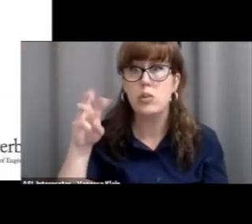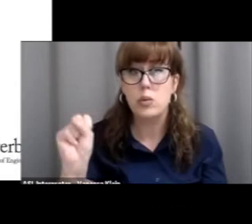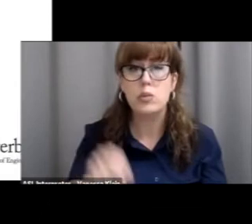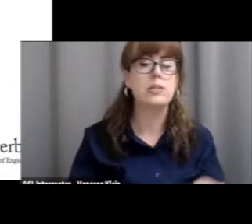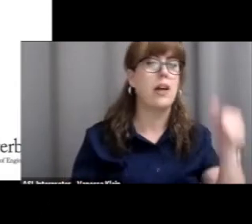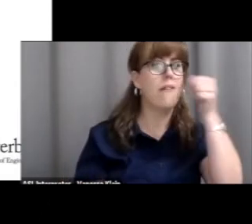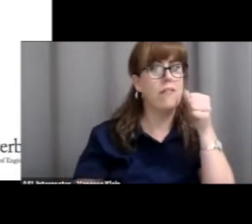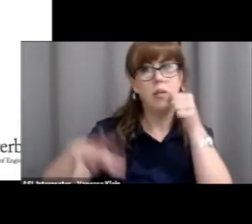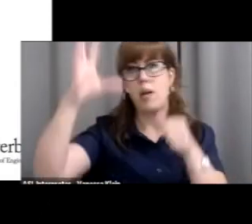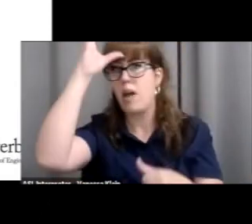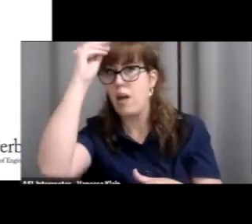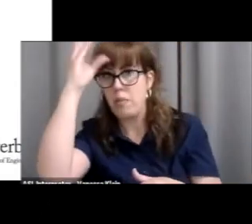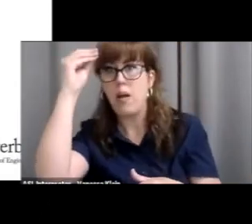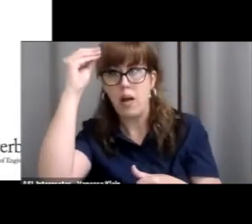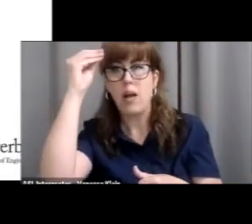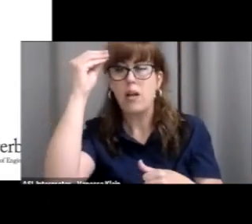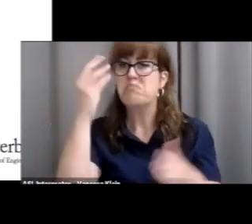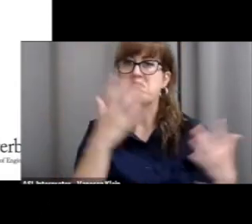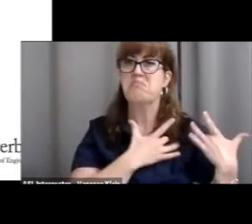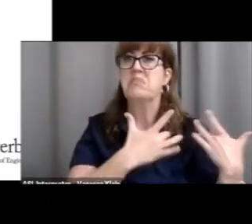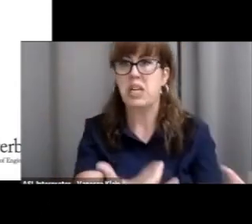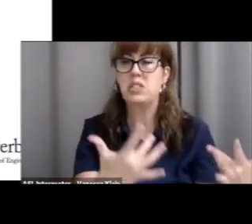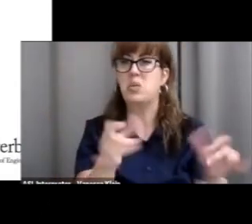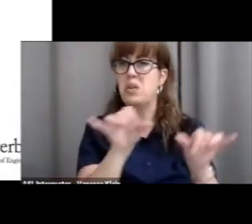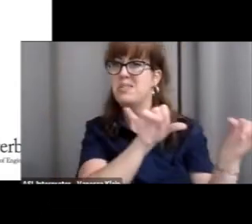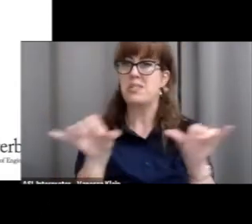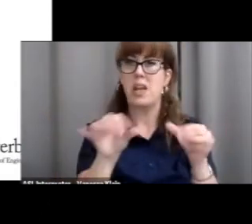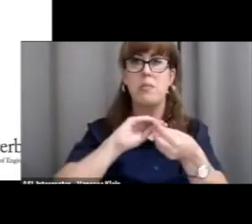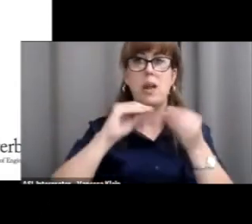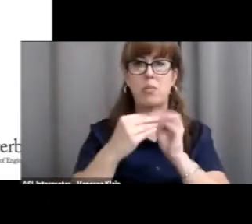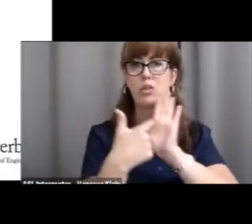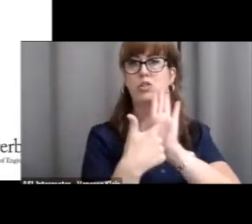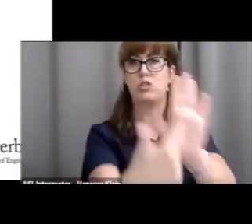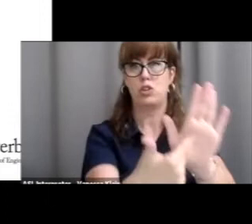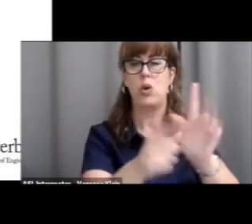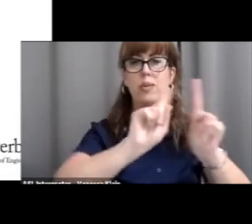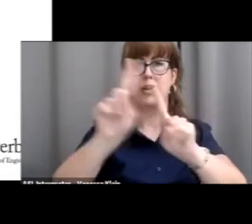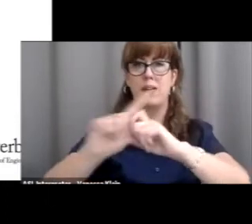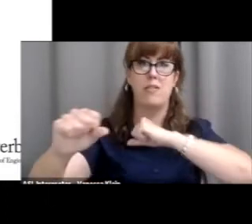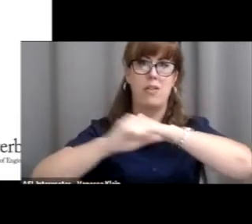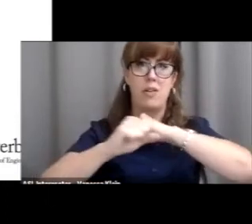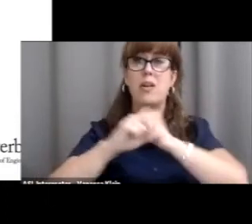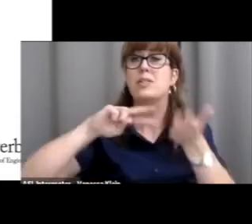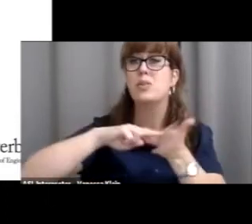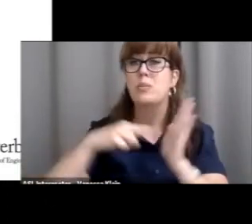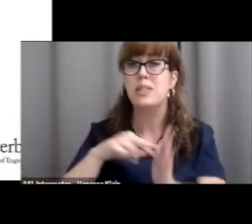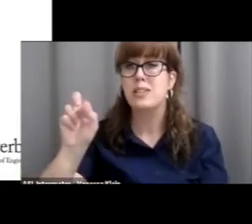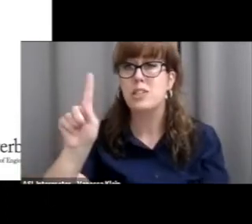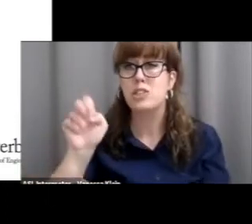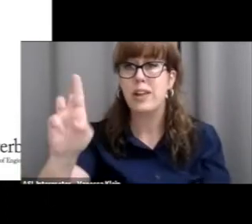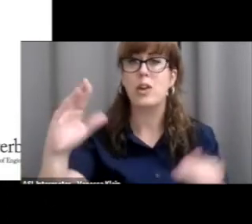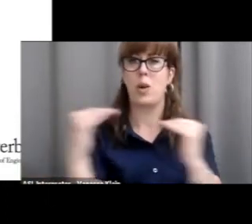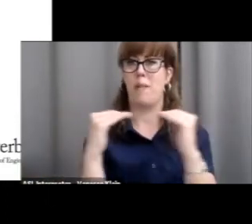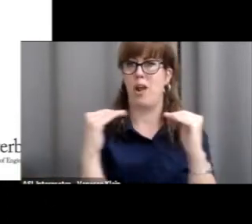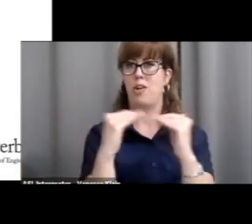So good news is that female and male characters are just as likely to pair in ads. So we see gender parity here, which is